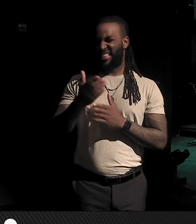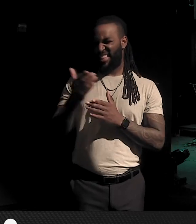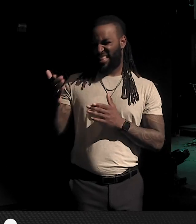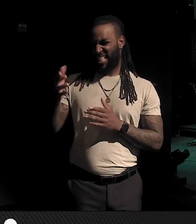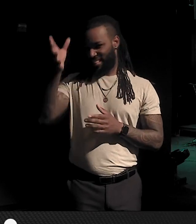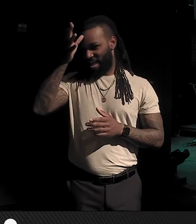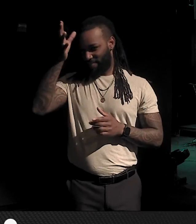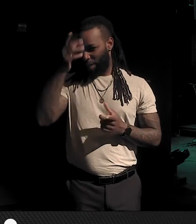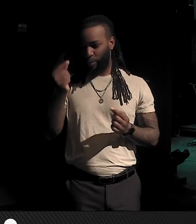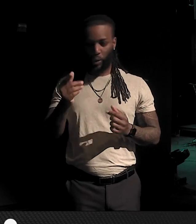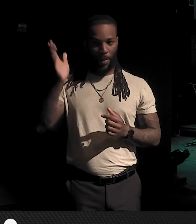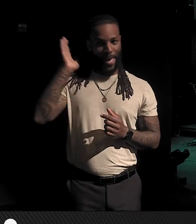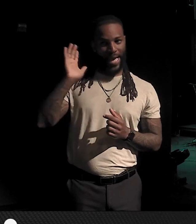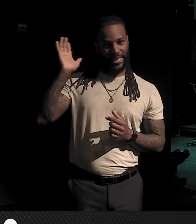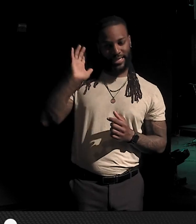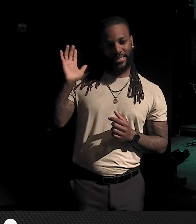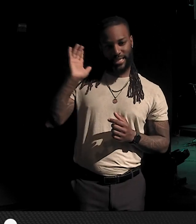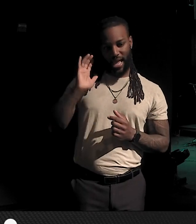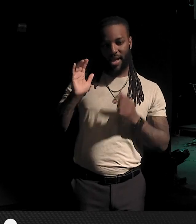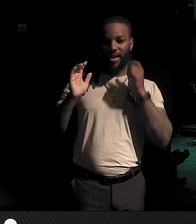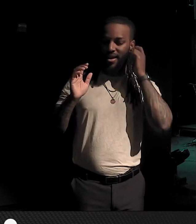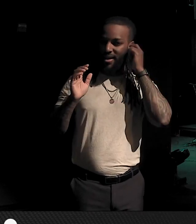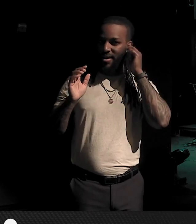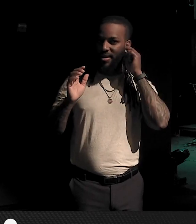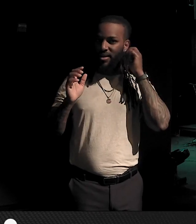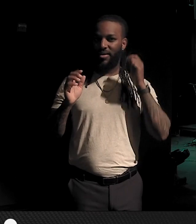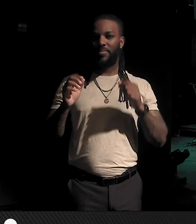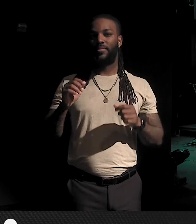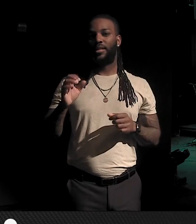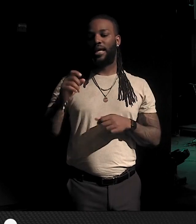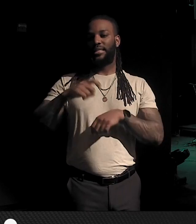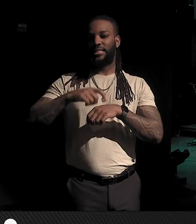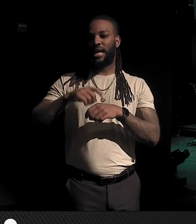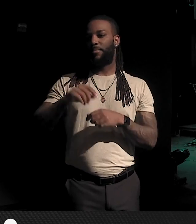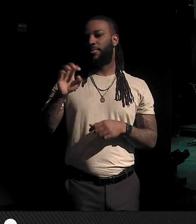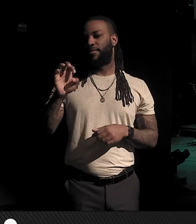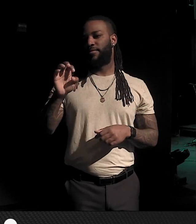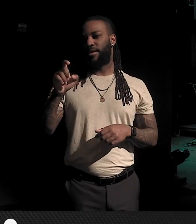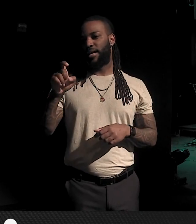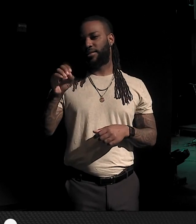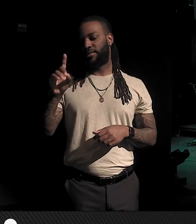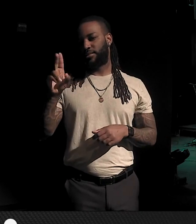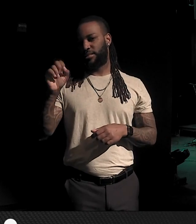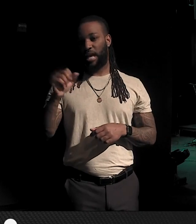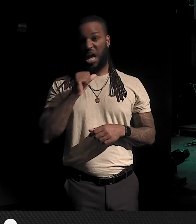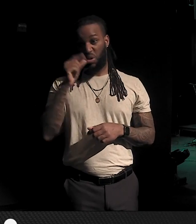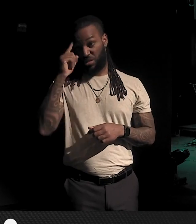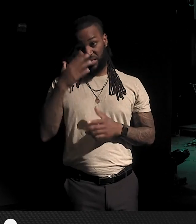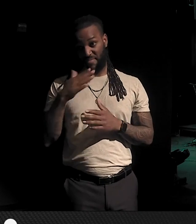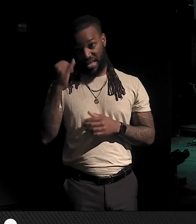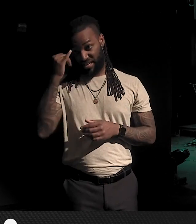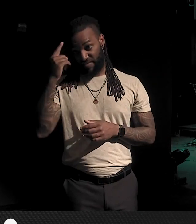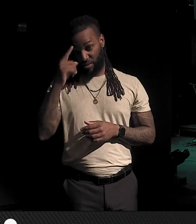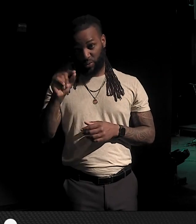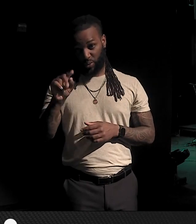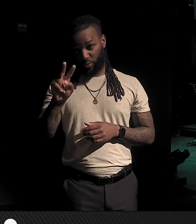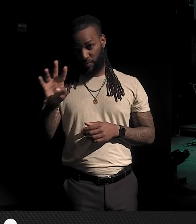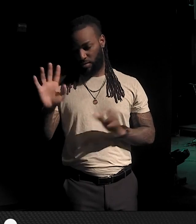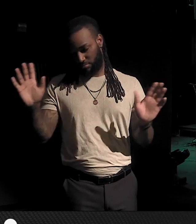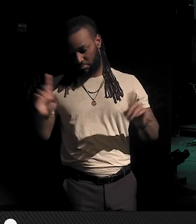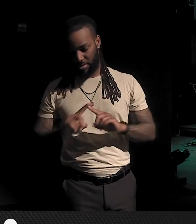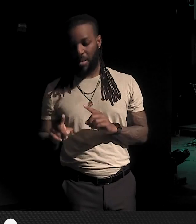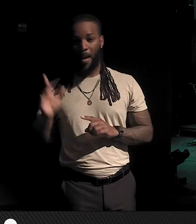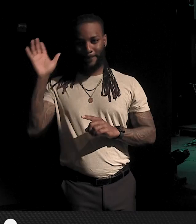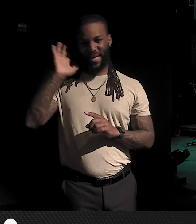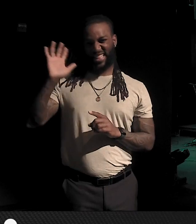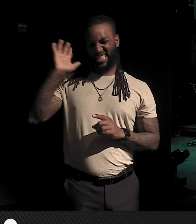that fathers would do back in the days of the time of Exodus, and I do not think this is a bad idea for 2024, those of you who have sons, but like